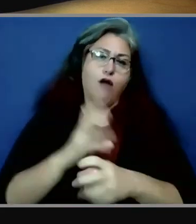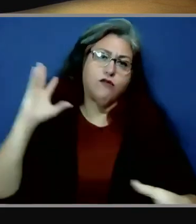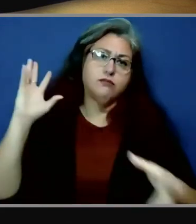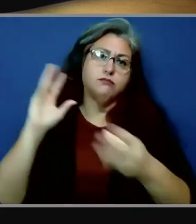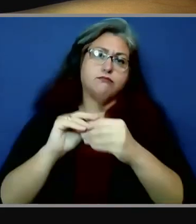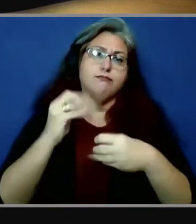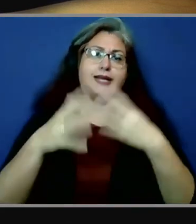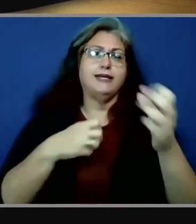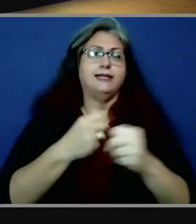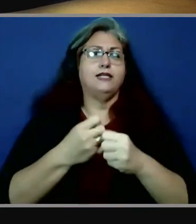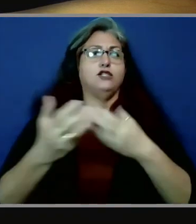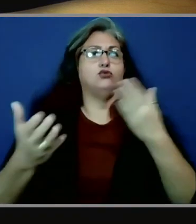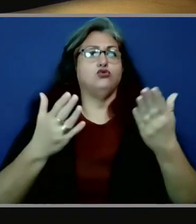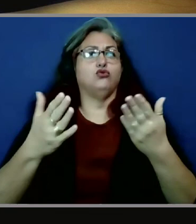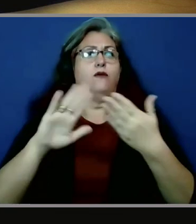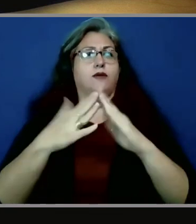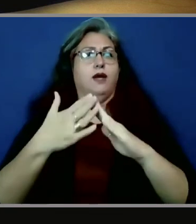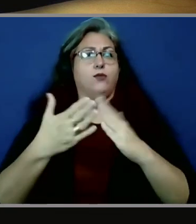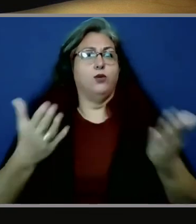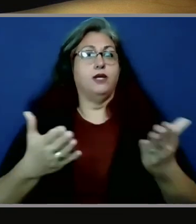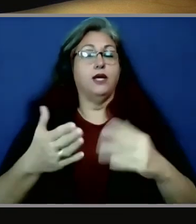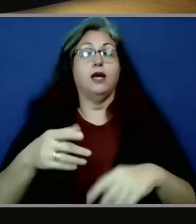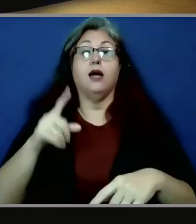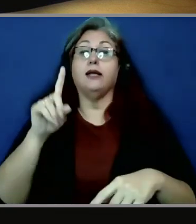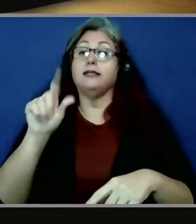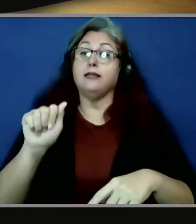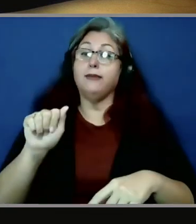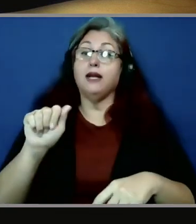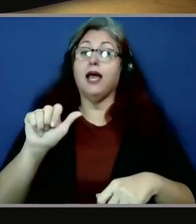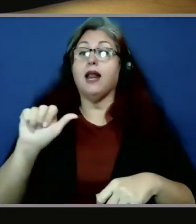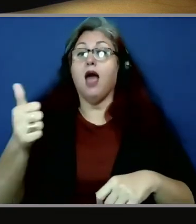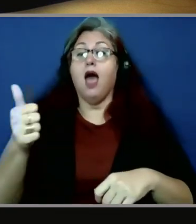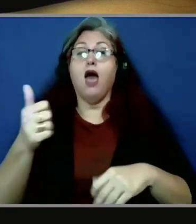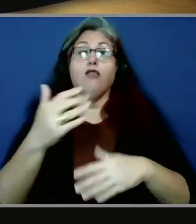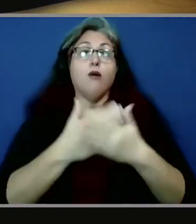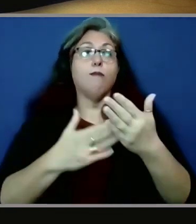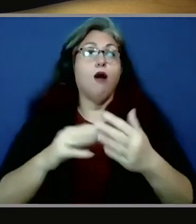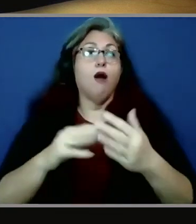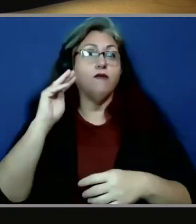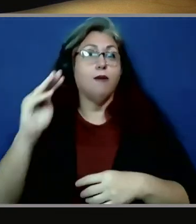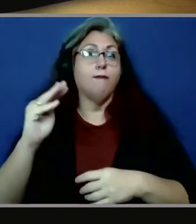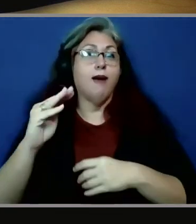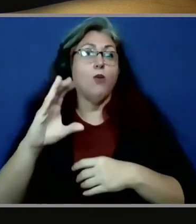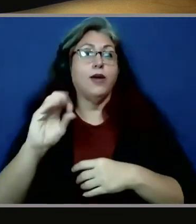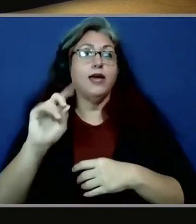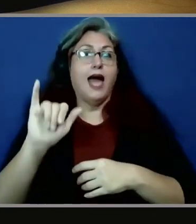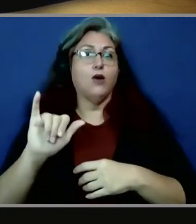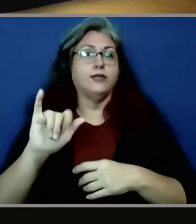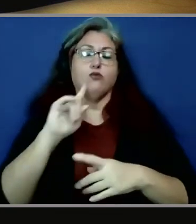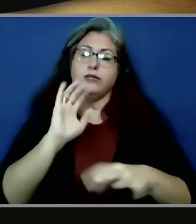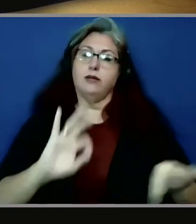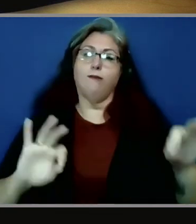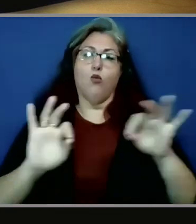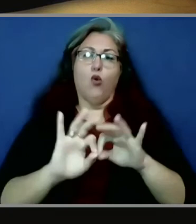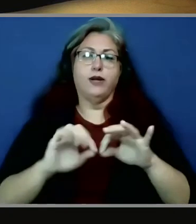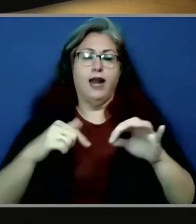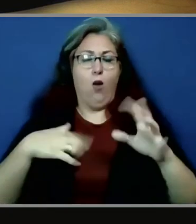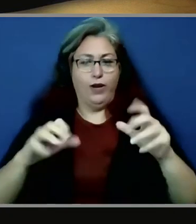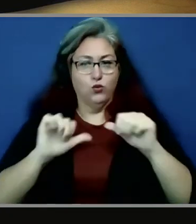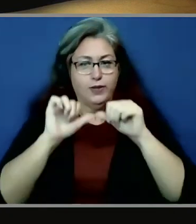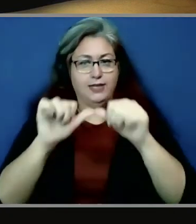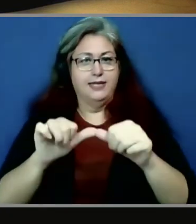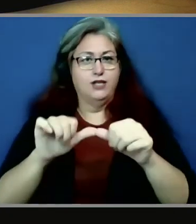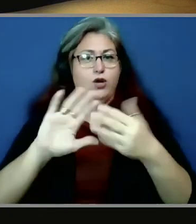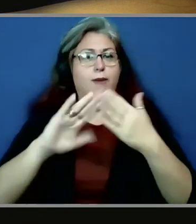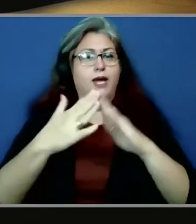serve my community. With disabilities and other sectors of Maui County, it is important to me to continue my